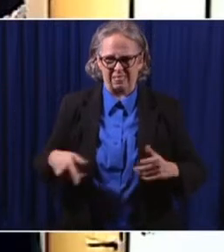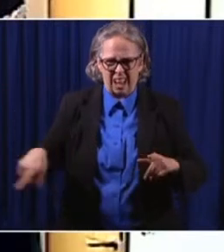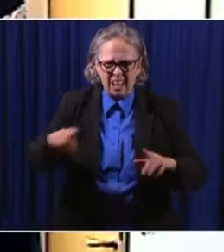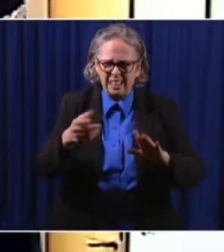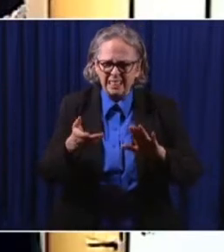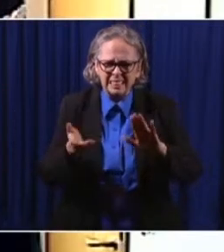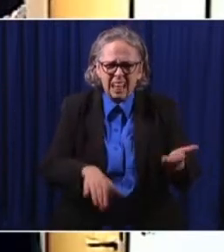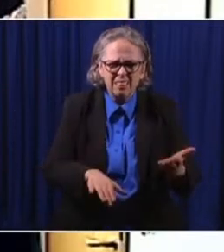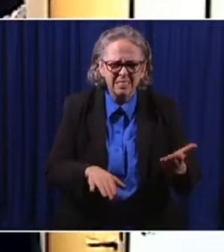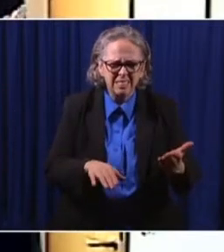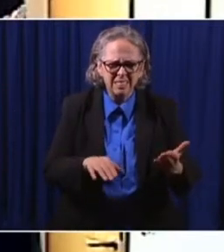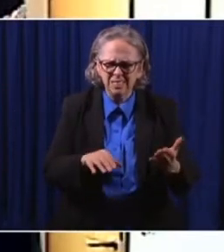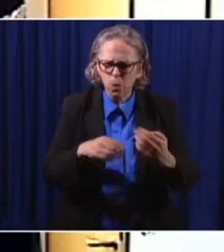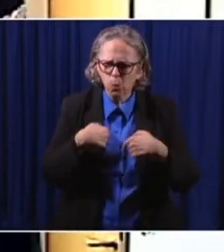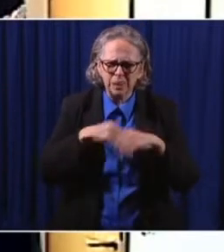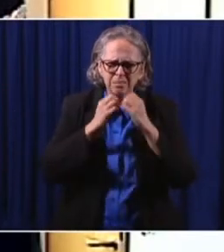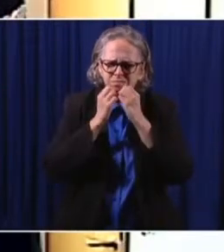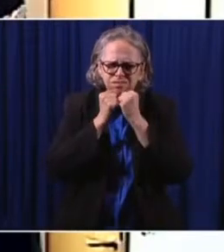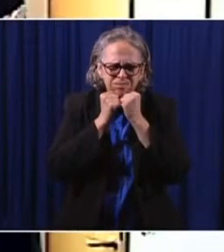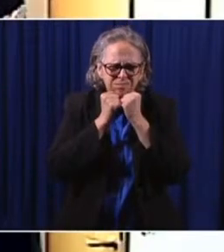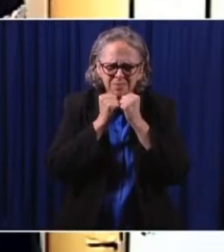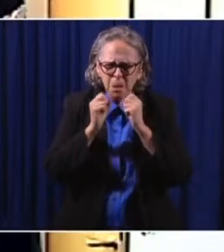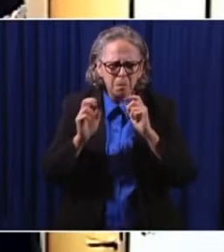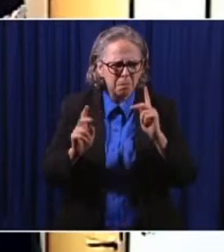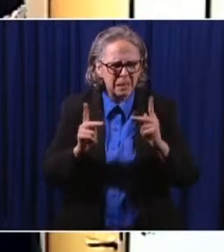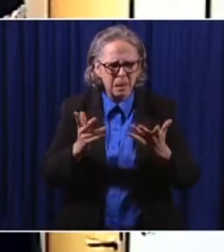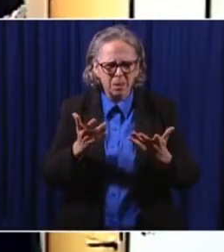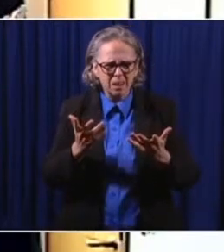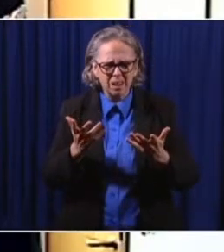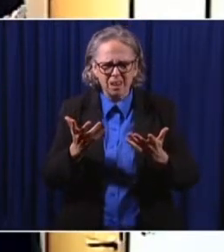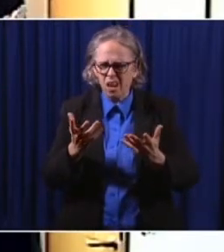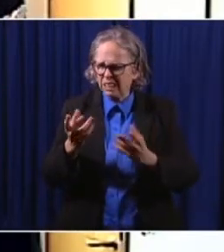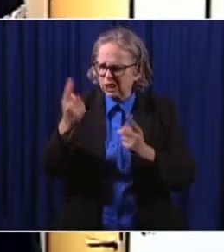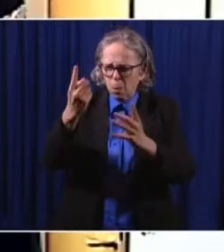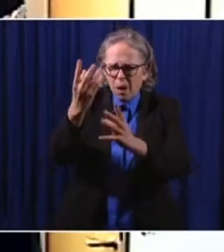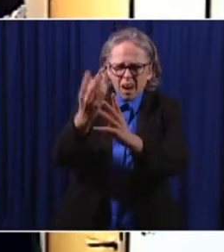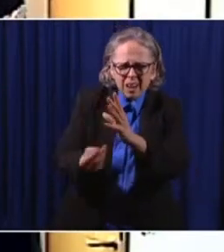members, loved ones that have lost their lives on Ohio's roadways, and we take that personally.